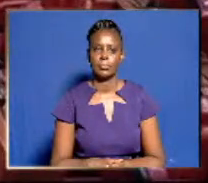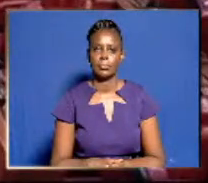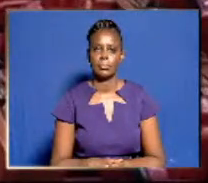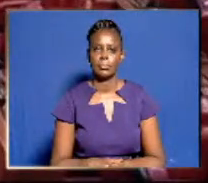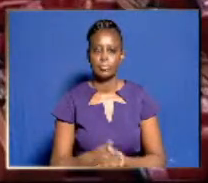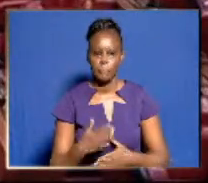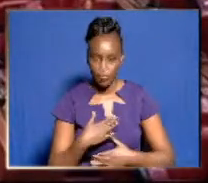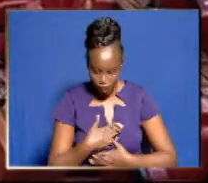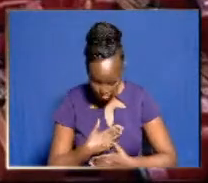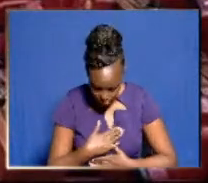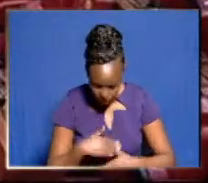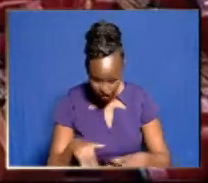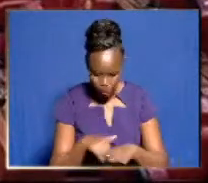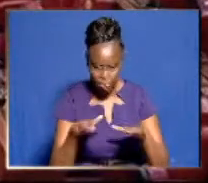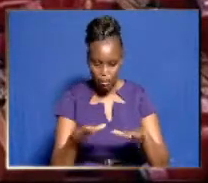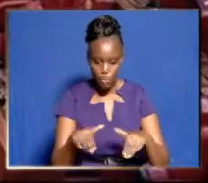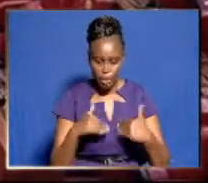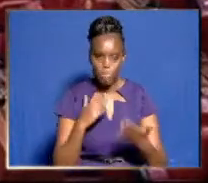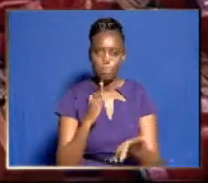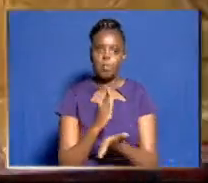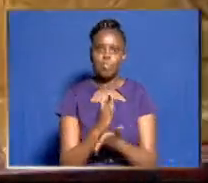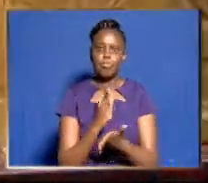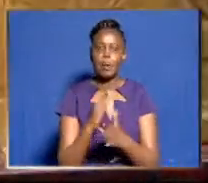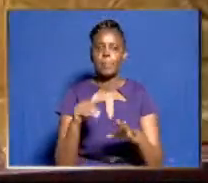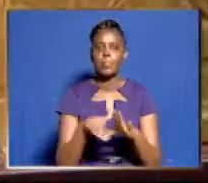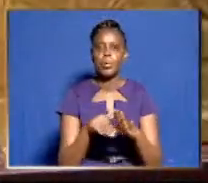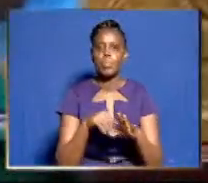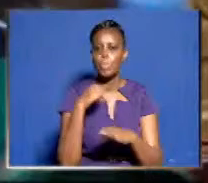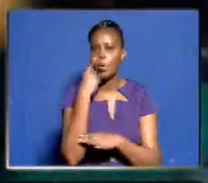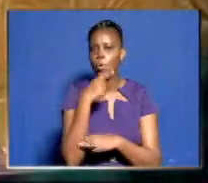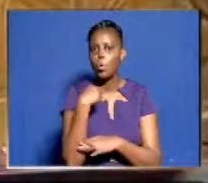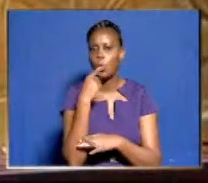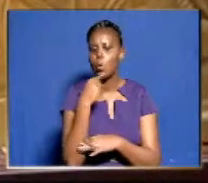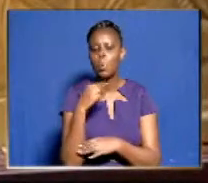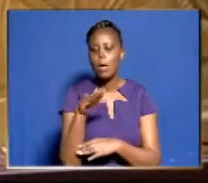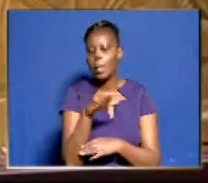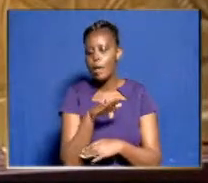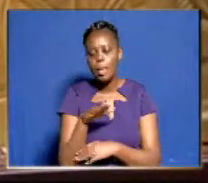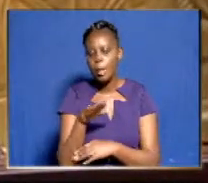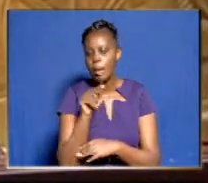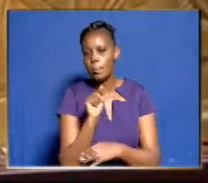Honorable members, I'm just waiting for the confirmation of the members who are in the holding